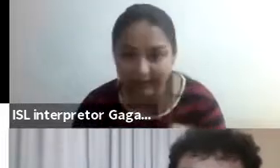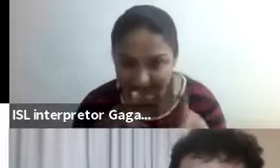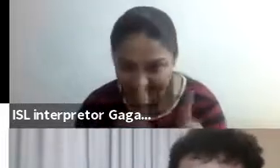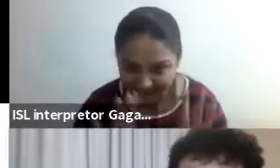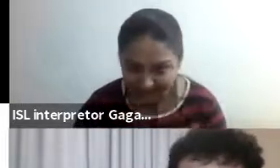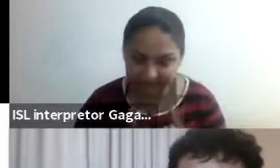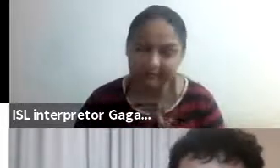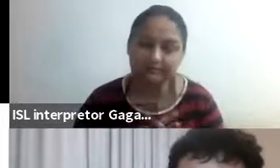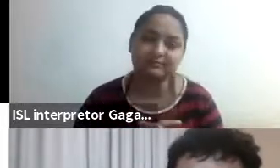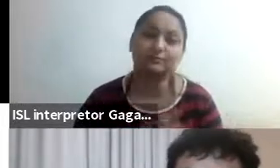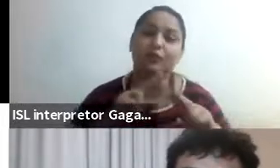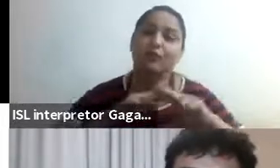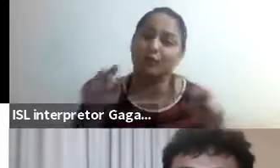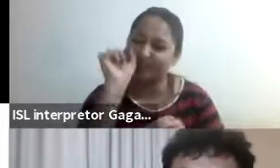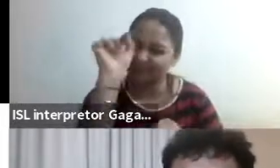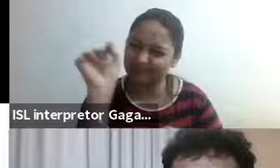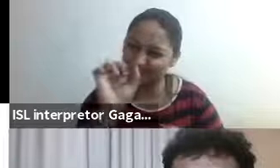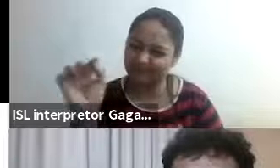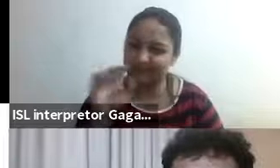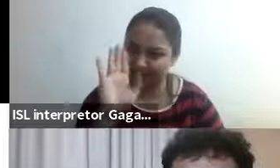and you know, full of dots.